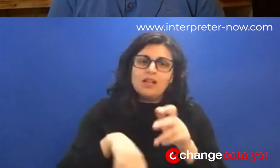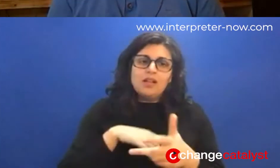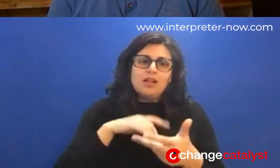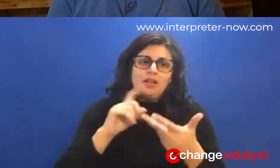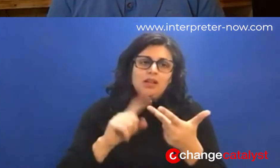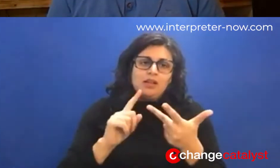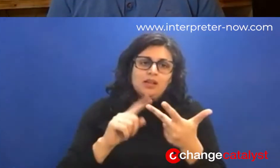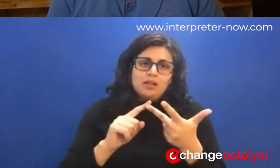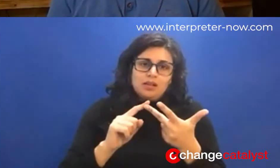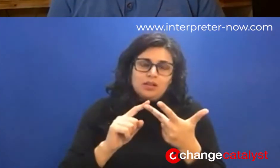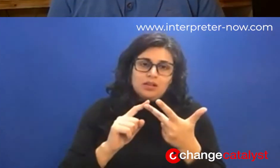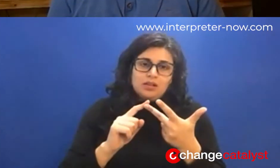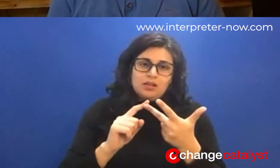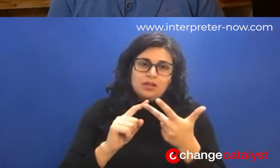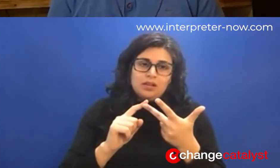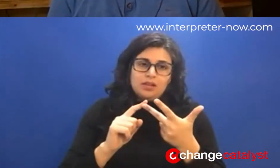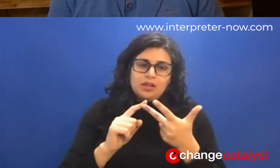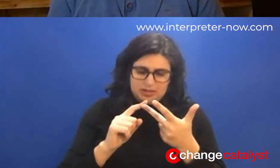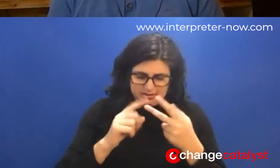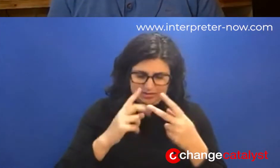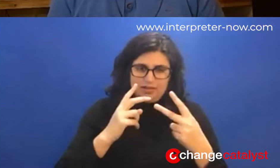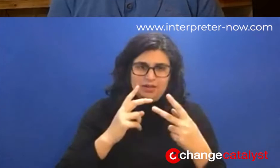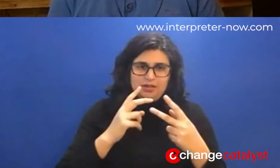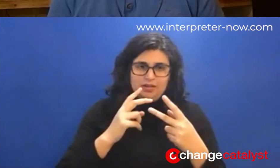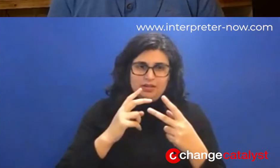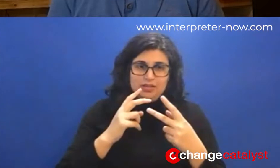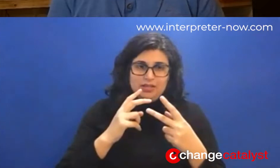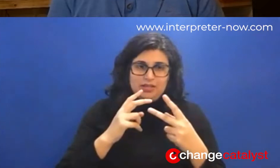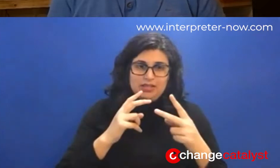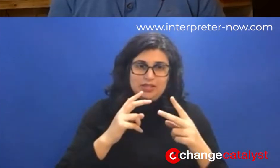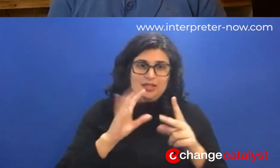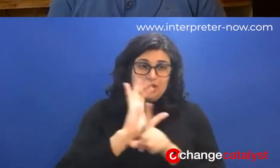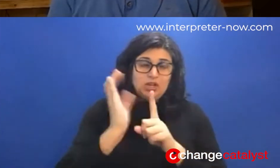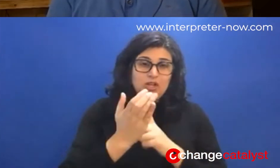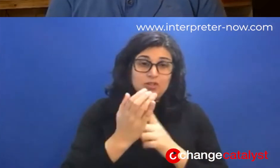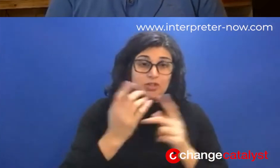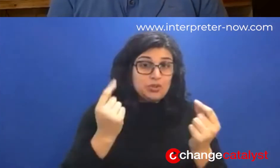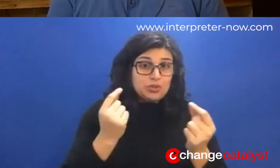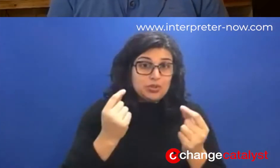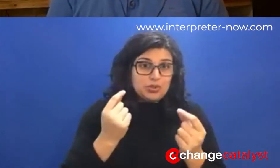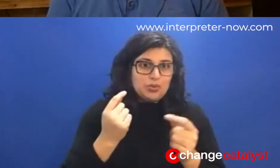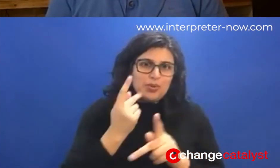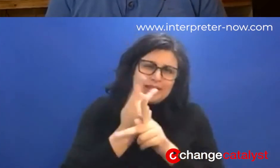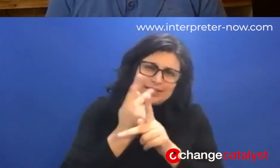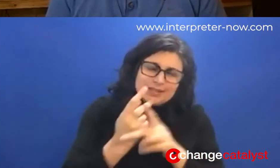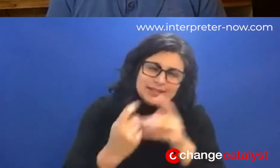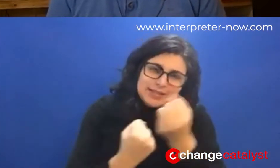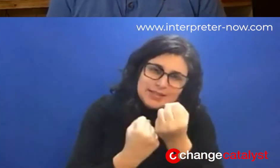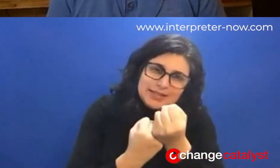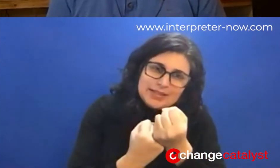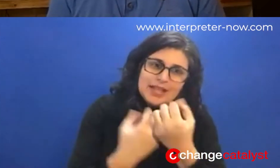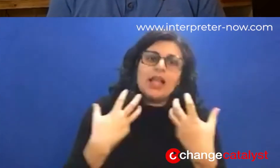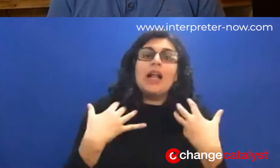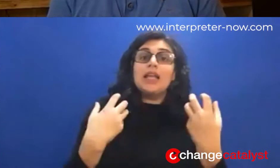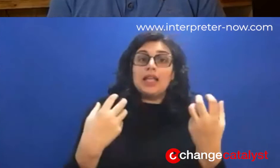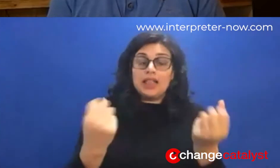then what we do internally in our cultures to retain. And that actually there's one more of healing I heard in